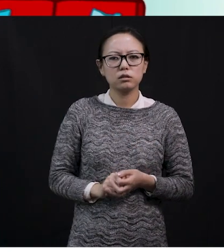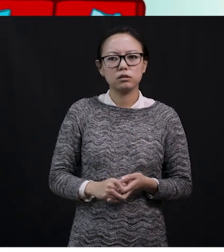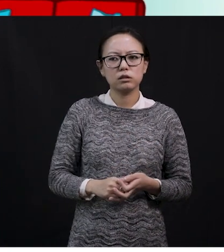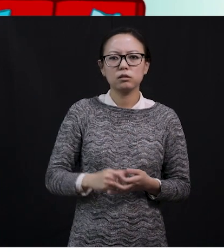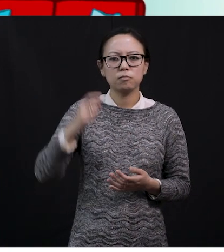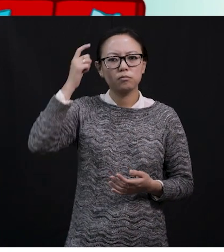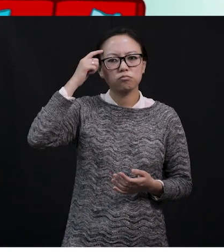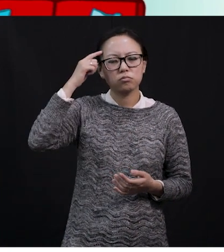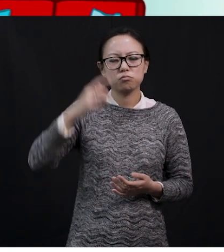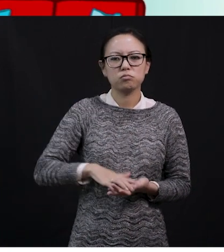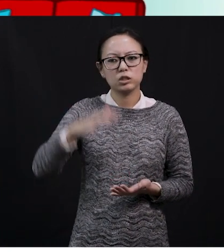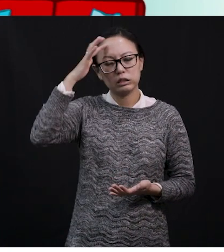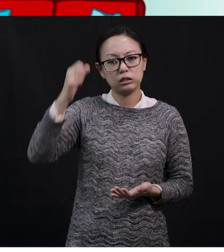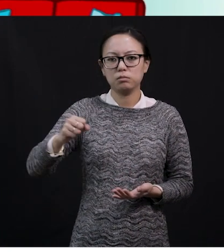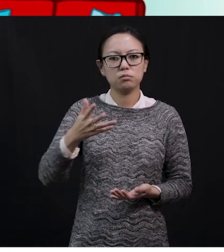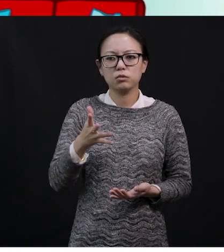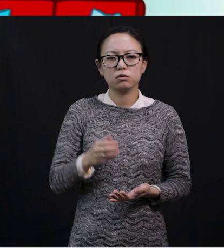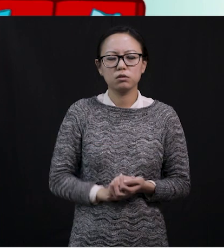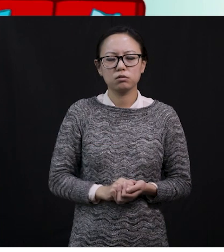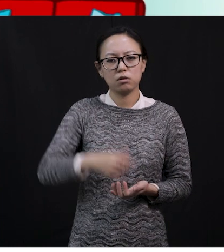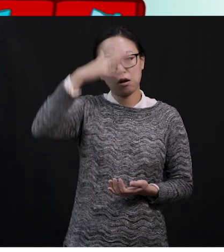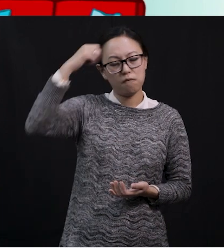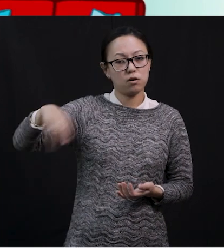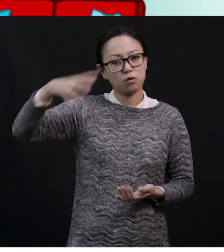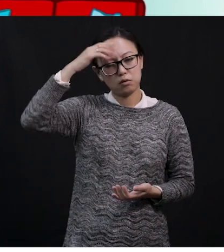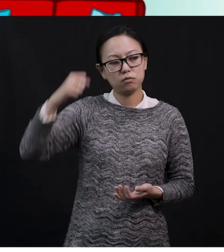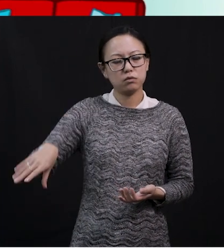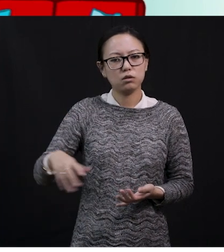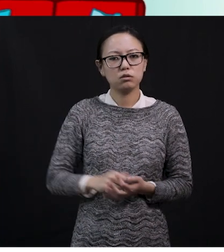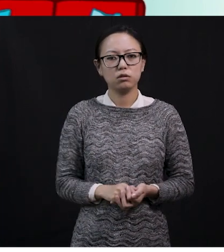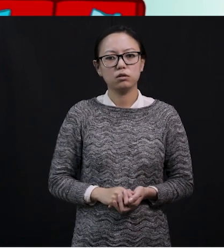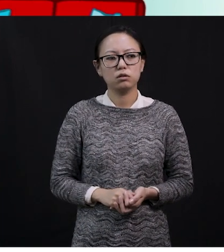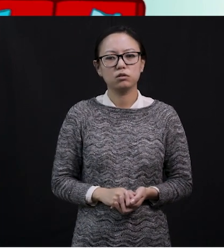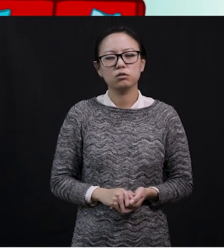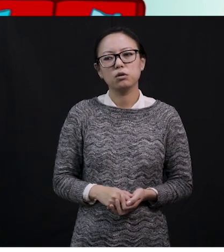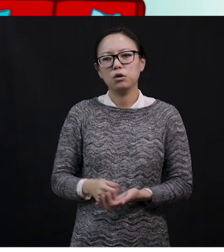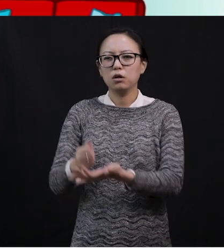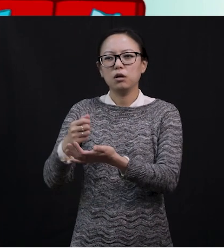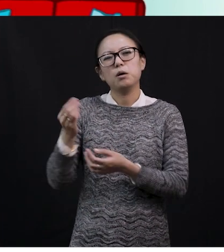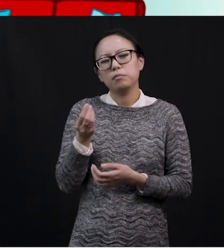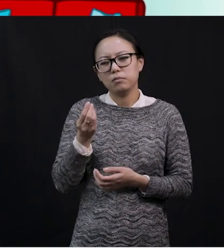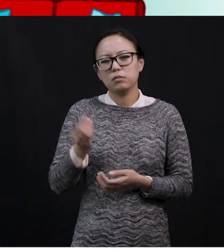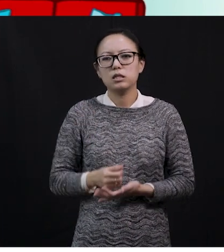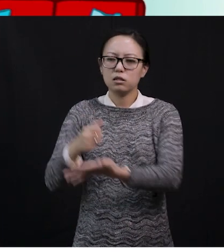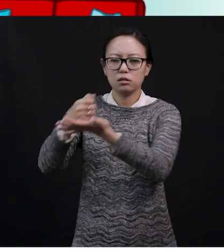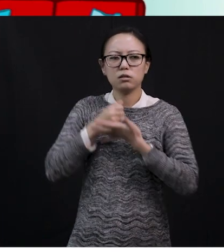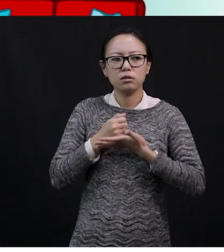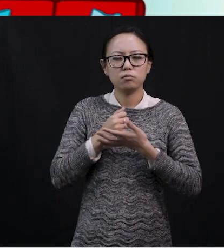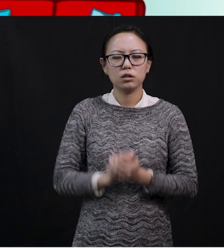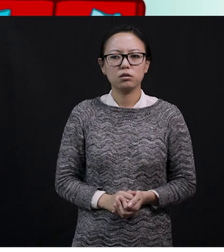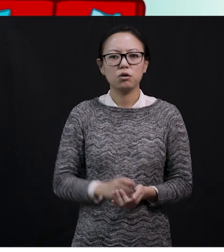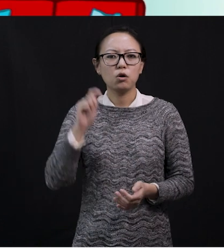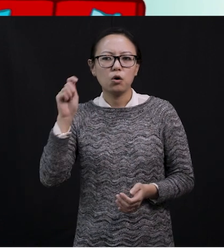you how it's affecting my work." See, he is only concerned about his work. This is affecting my work a lot. I'm